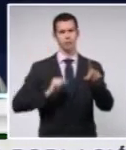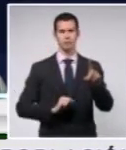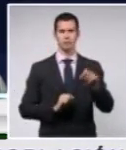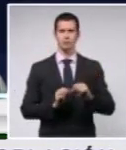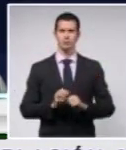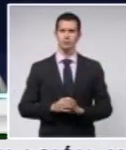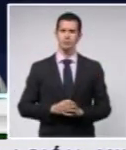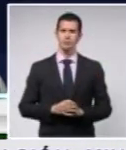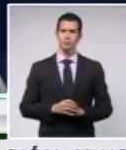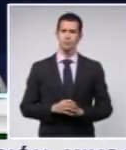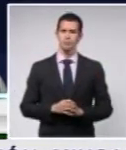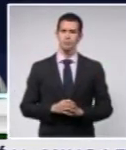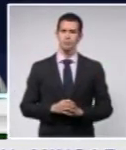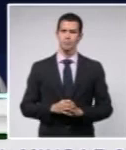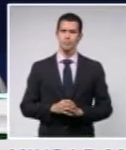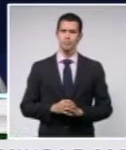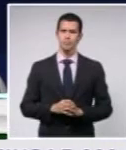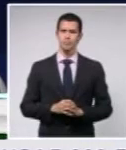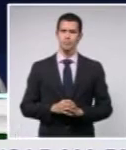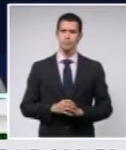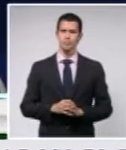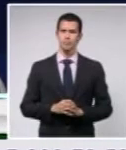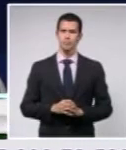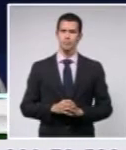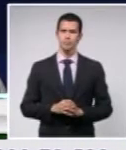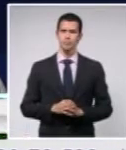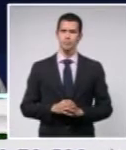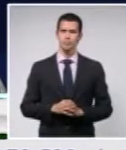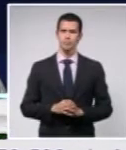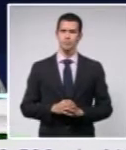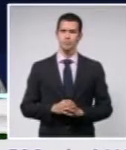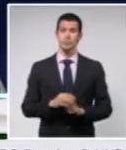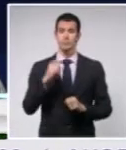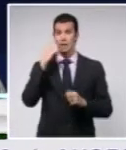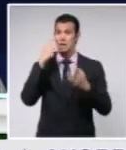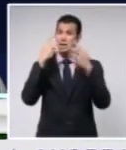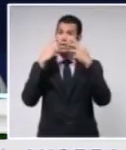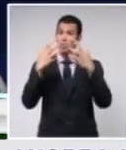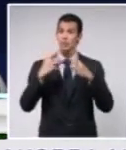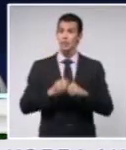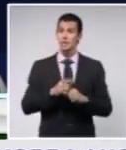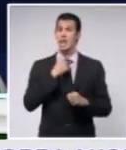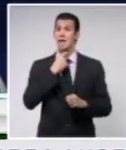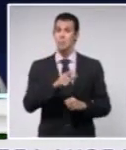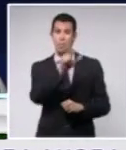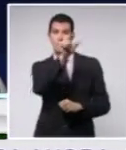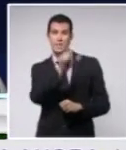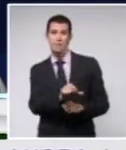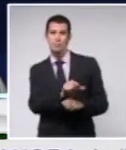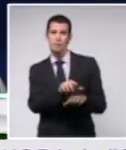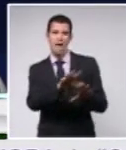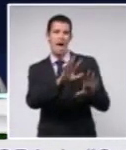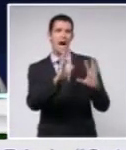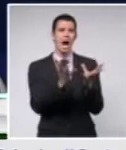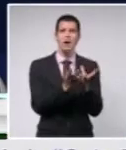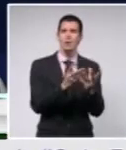34 of the 36 positive cases are confirmed case contacts. This means